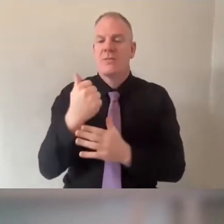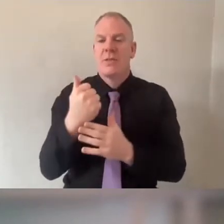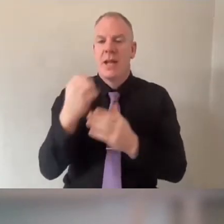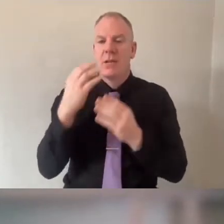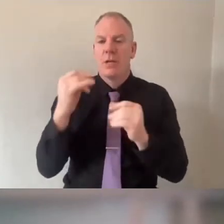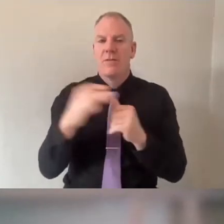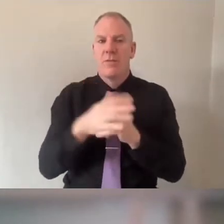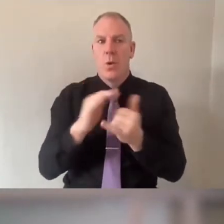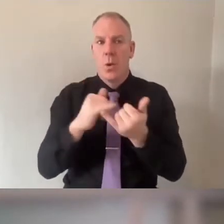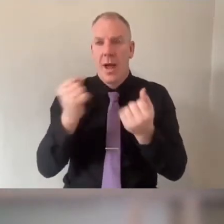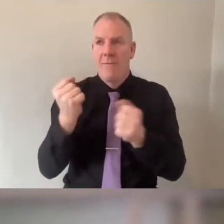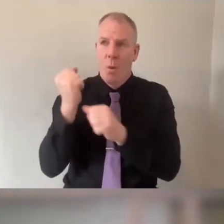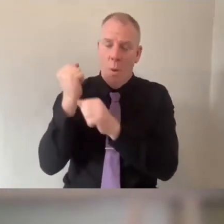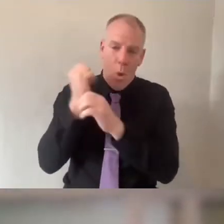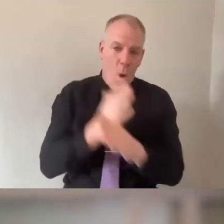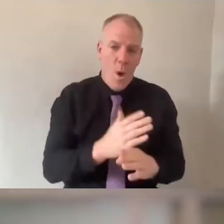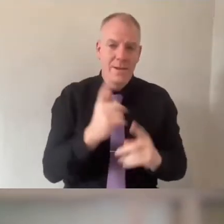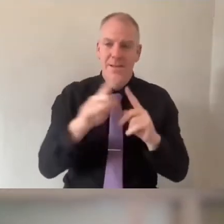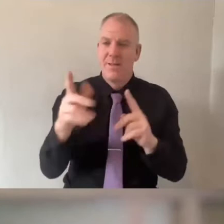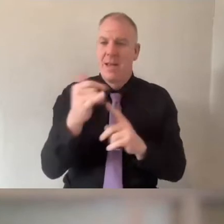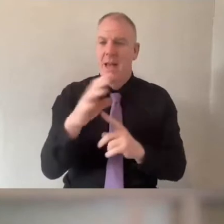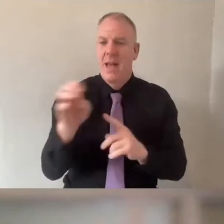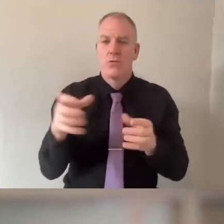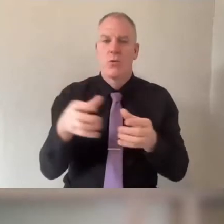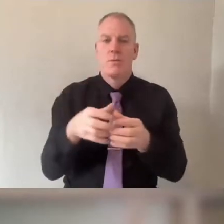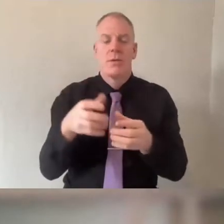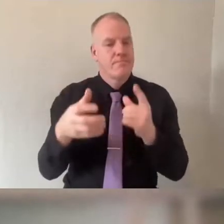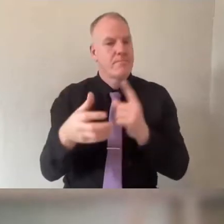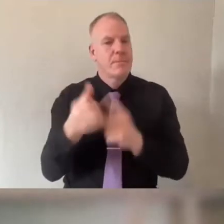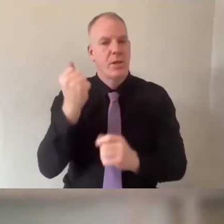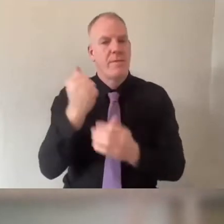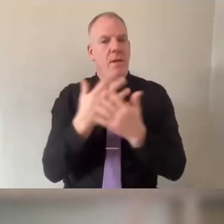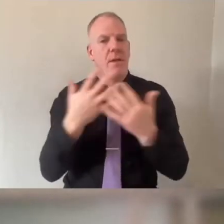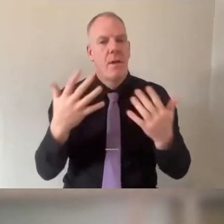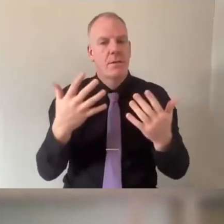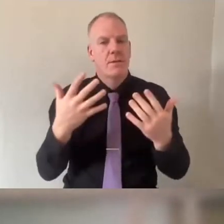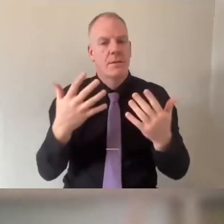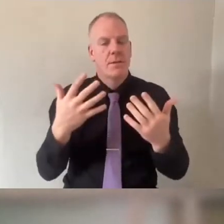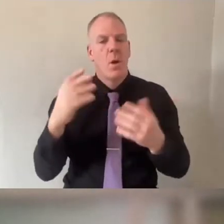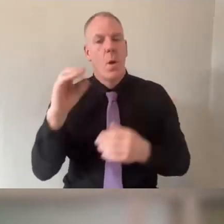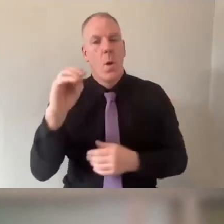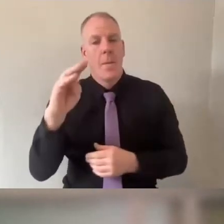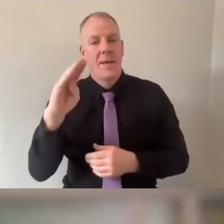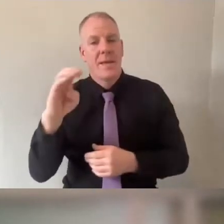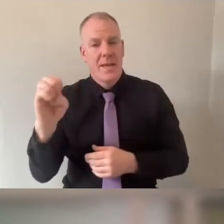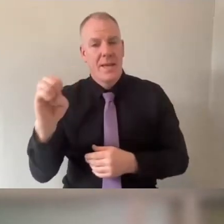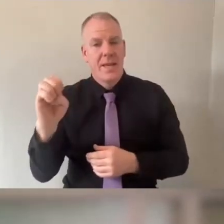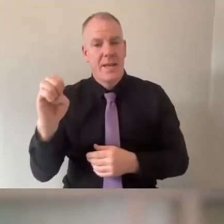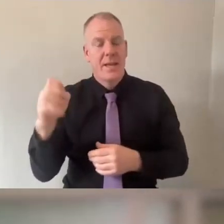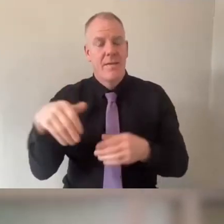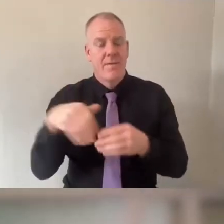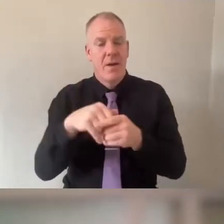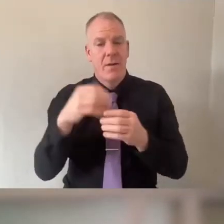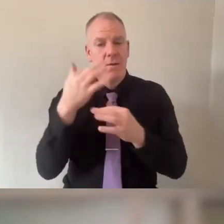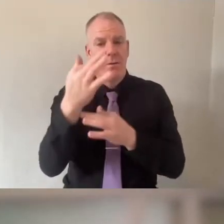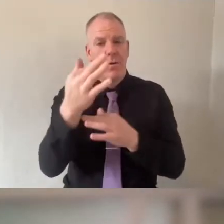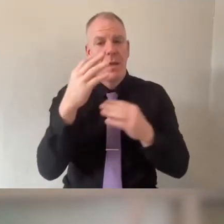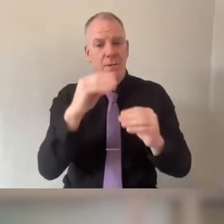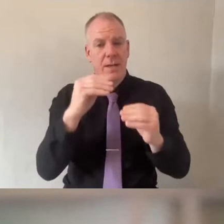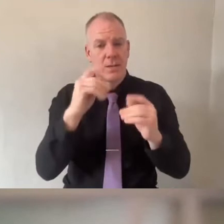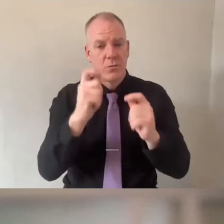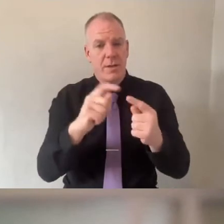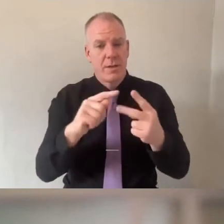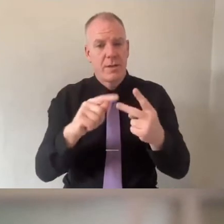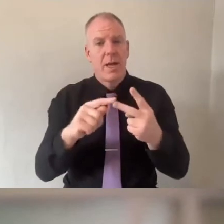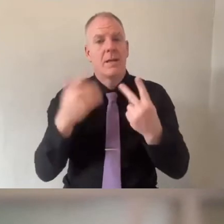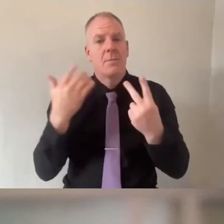He has achieved many accolades, including an OBE for his contribution to further education and training. David is also currently